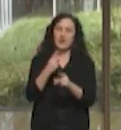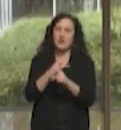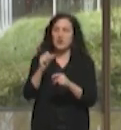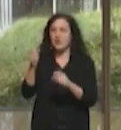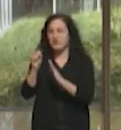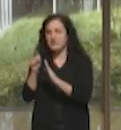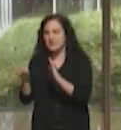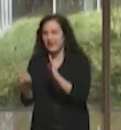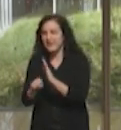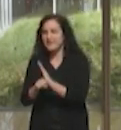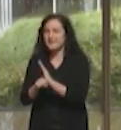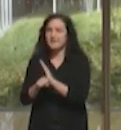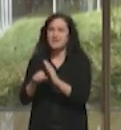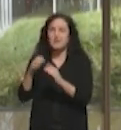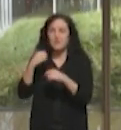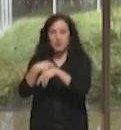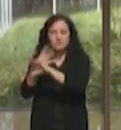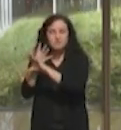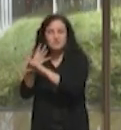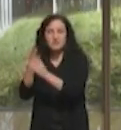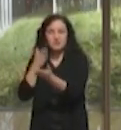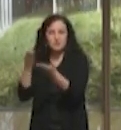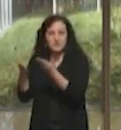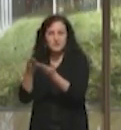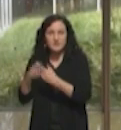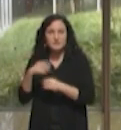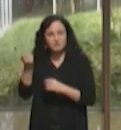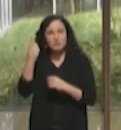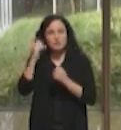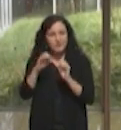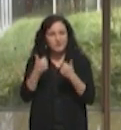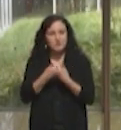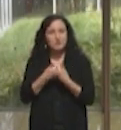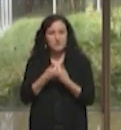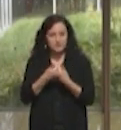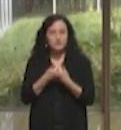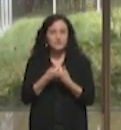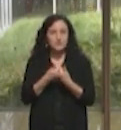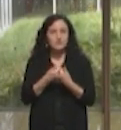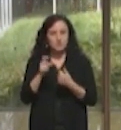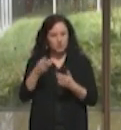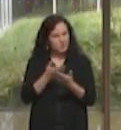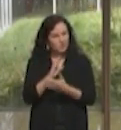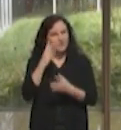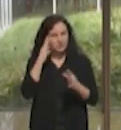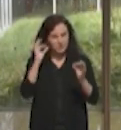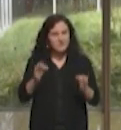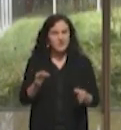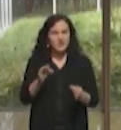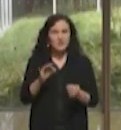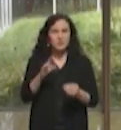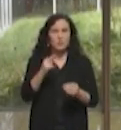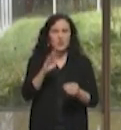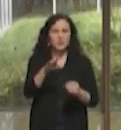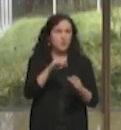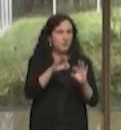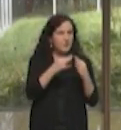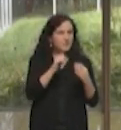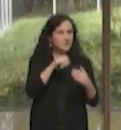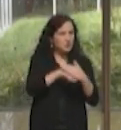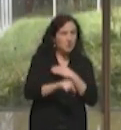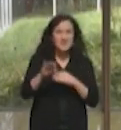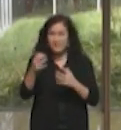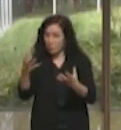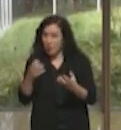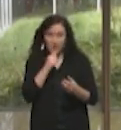over telehealth services. So we understand those challenges right at the get-go. You should have the right to decide when your family starts if you want to,